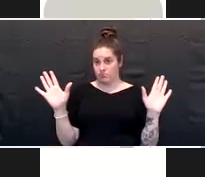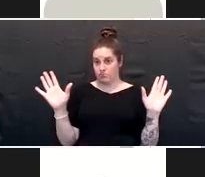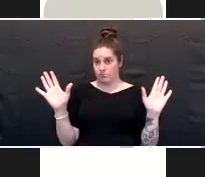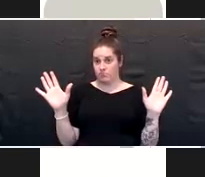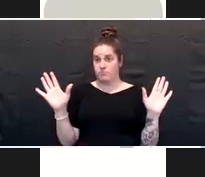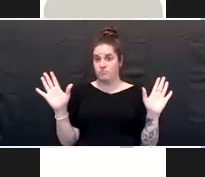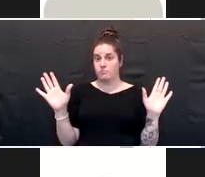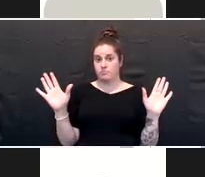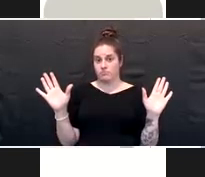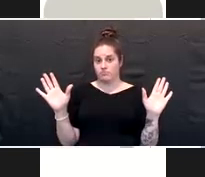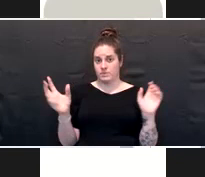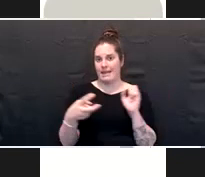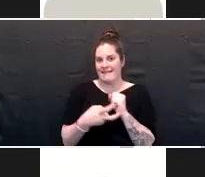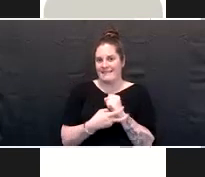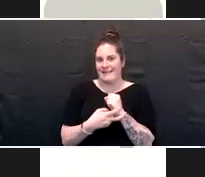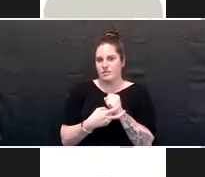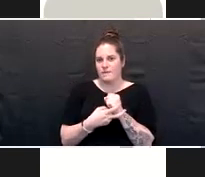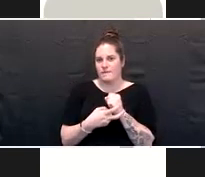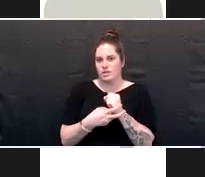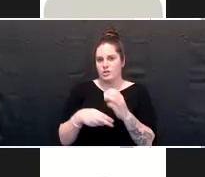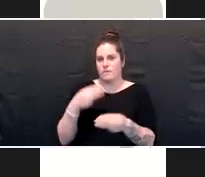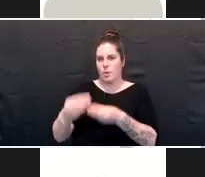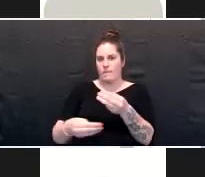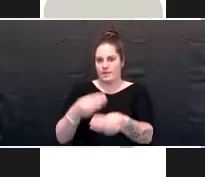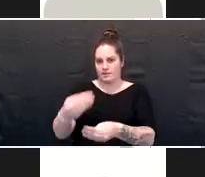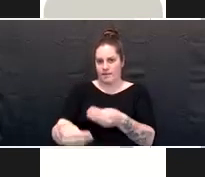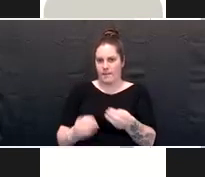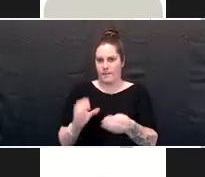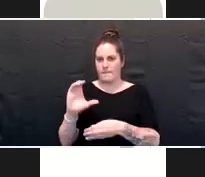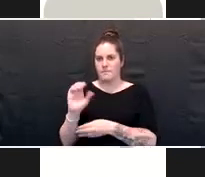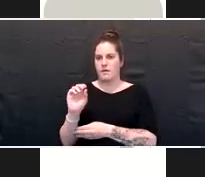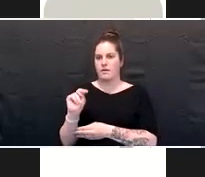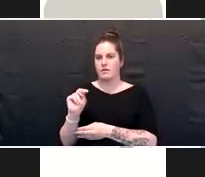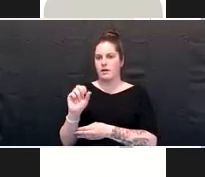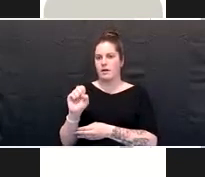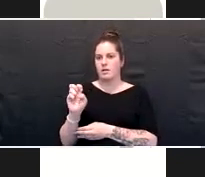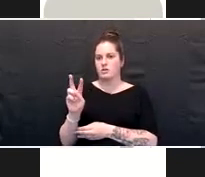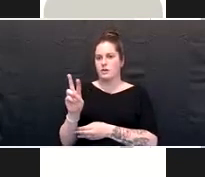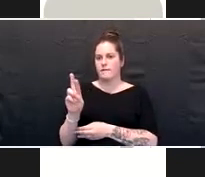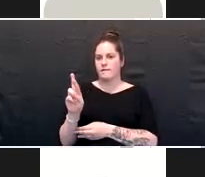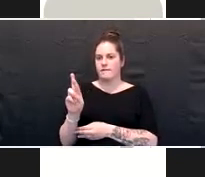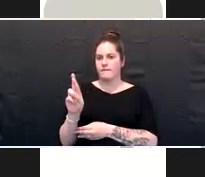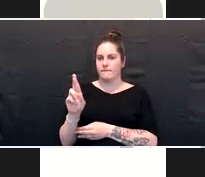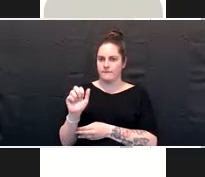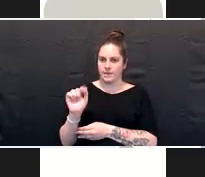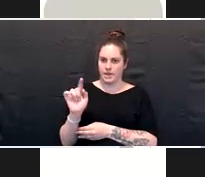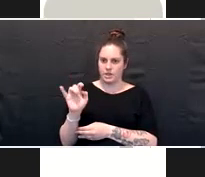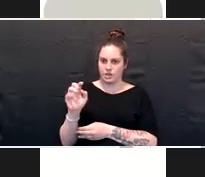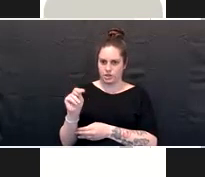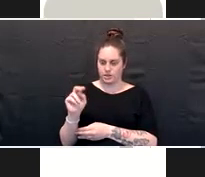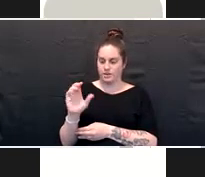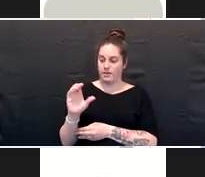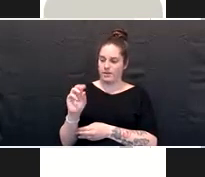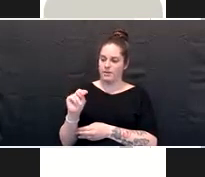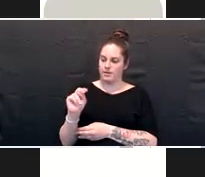Conservation of momentum. So when we say conservation of momentum, or when we use the word